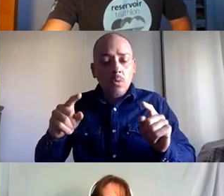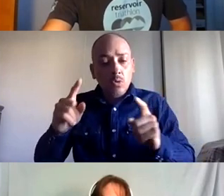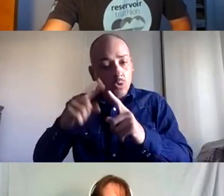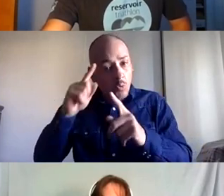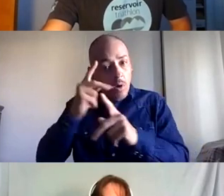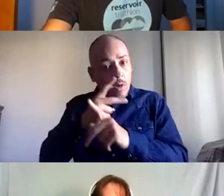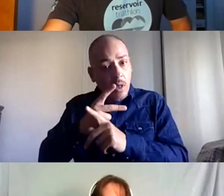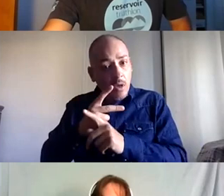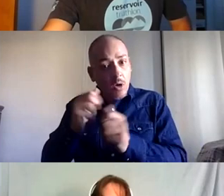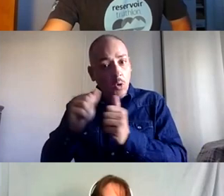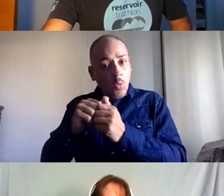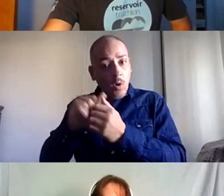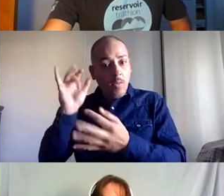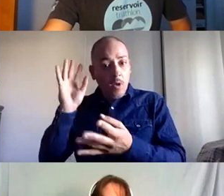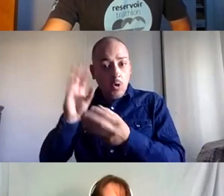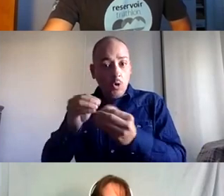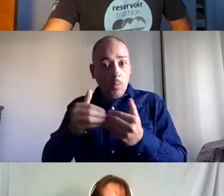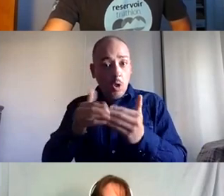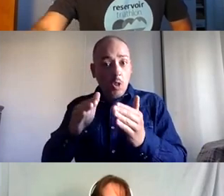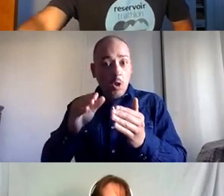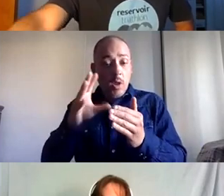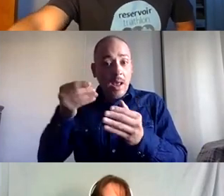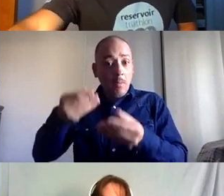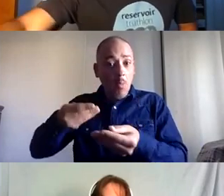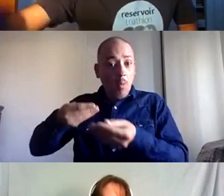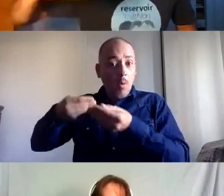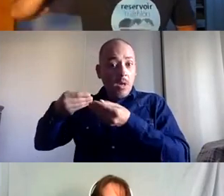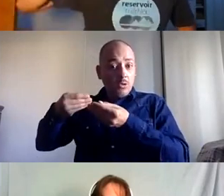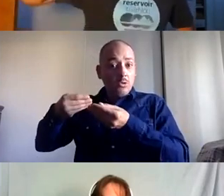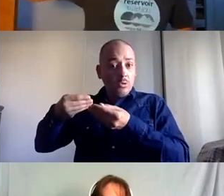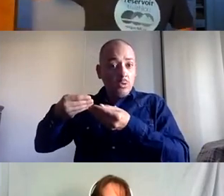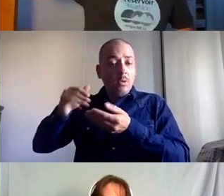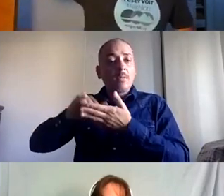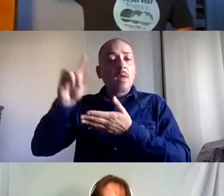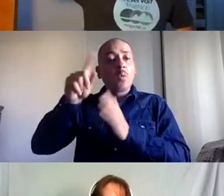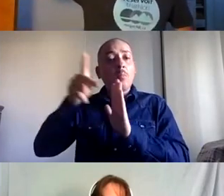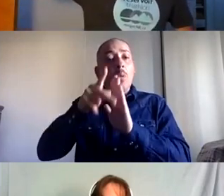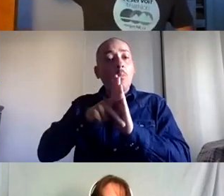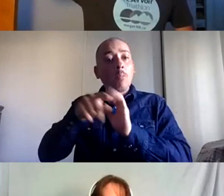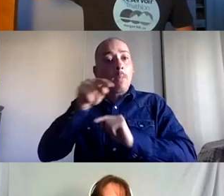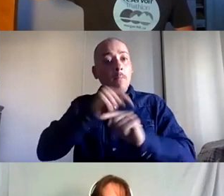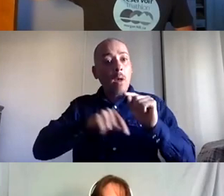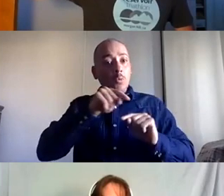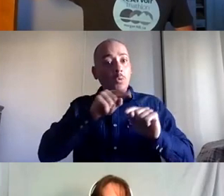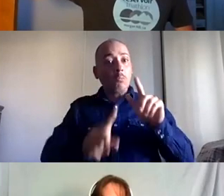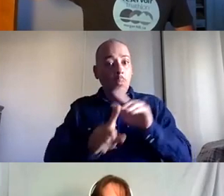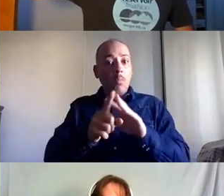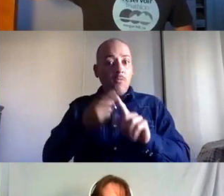calculate it with the accumulated loss and backpropagate. So that's where policy backward comes in.